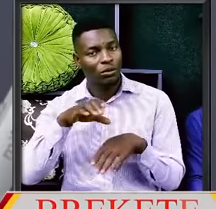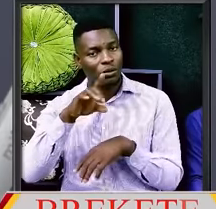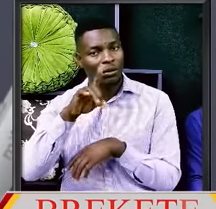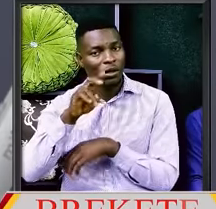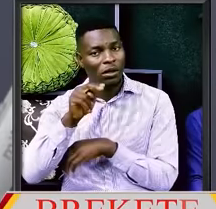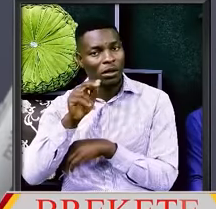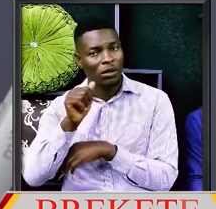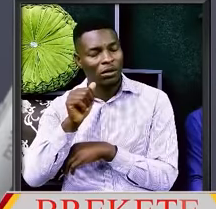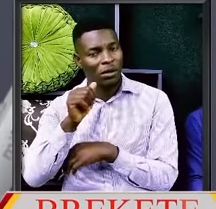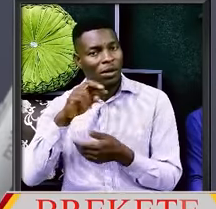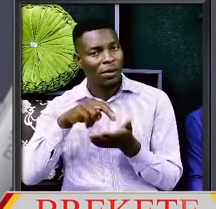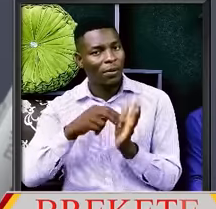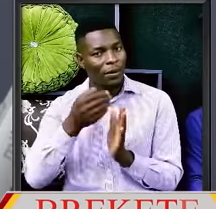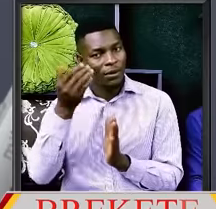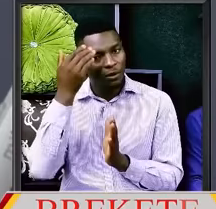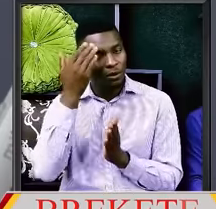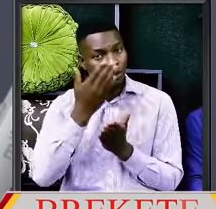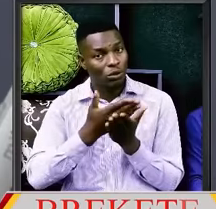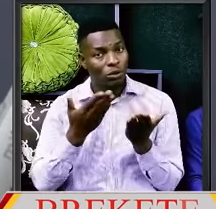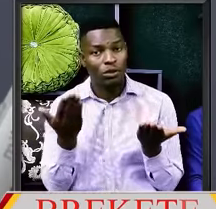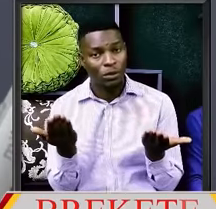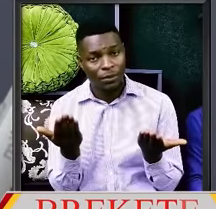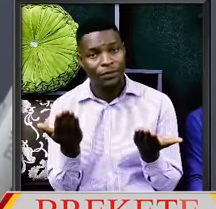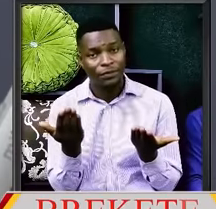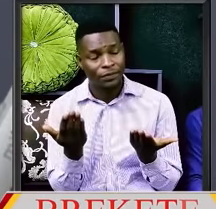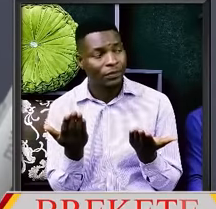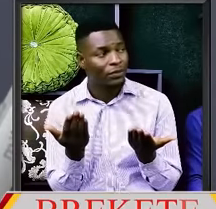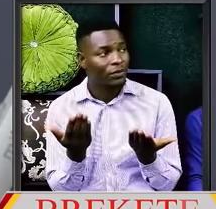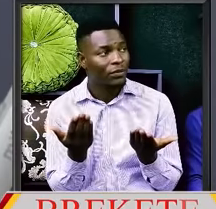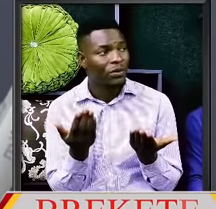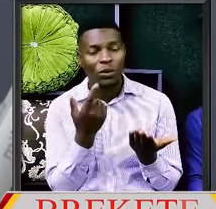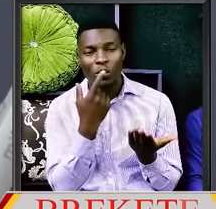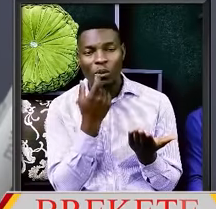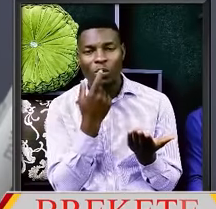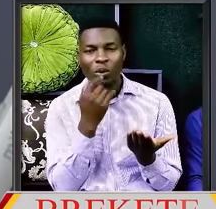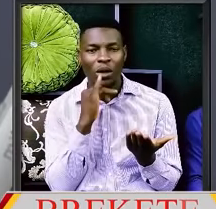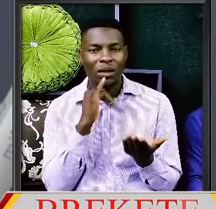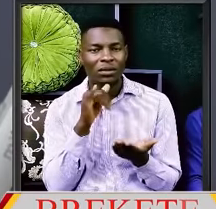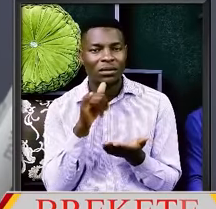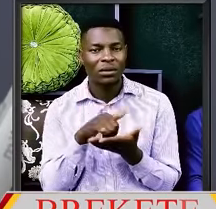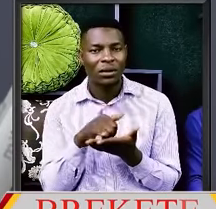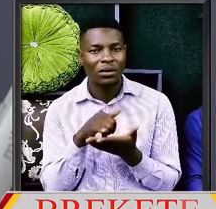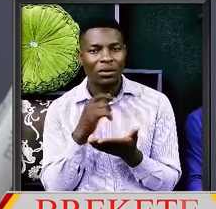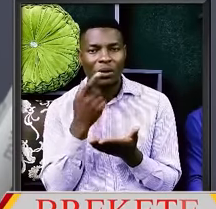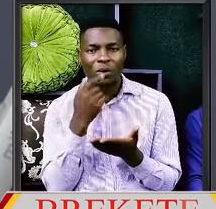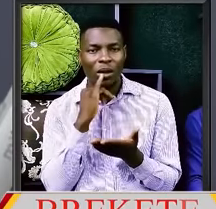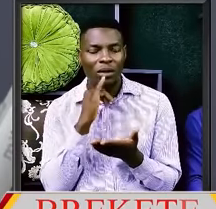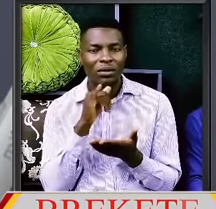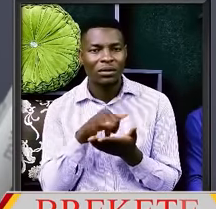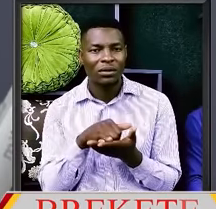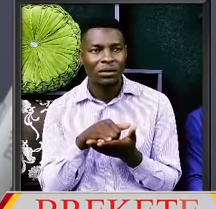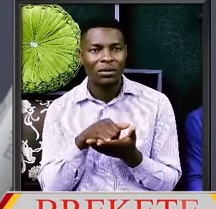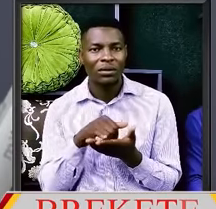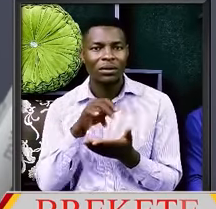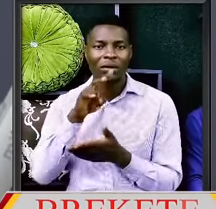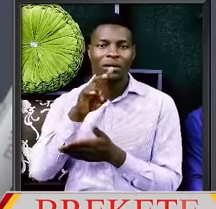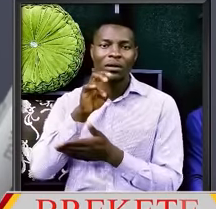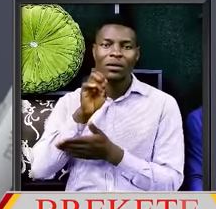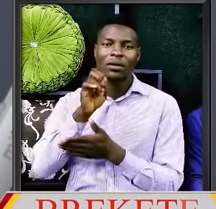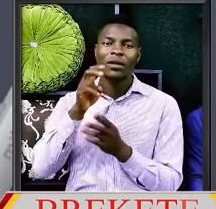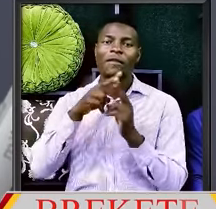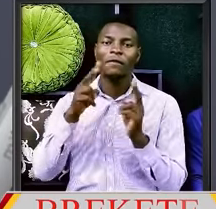He lost something about who the father of that son is. You understand? Because even after the DNA, who be that?